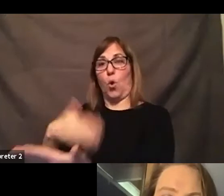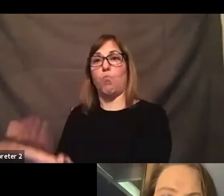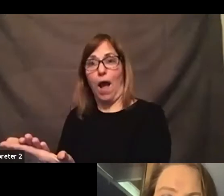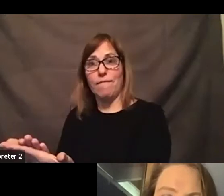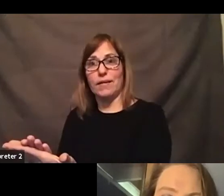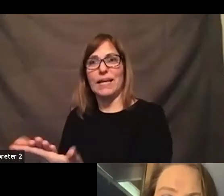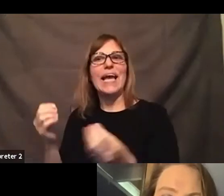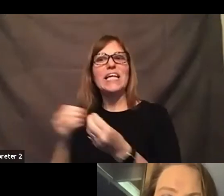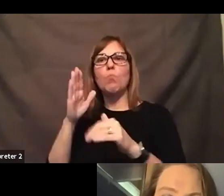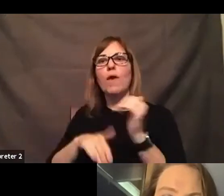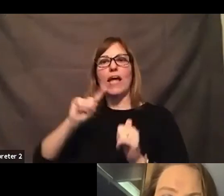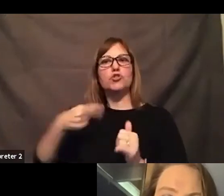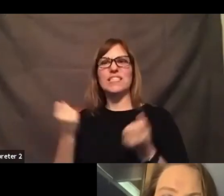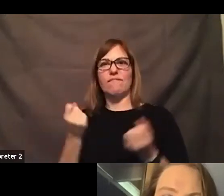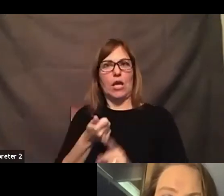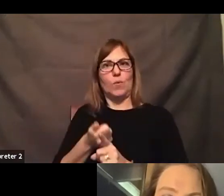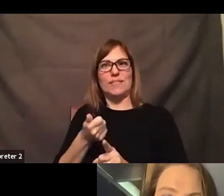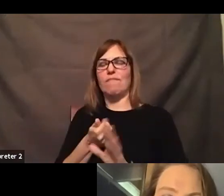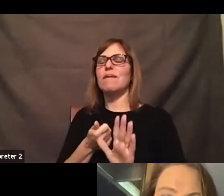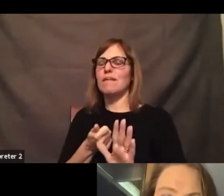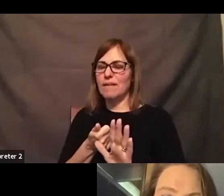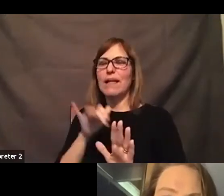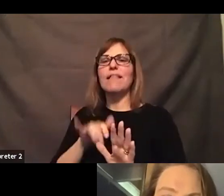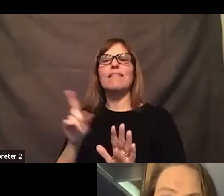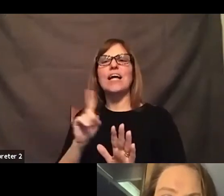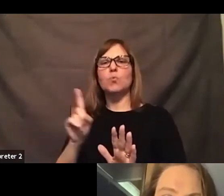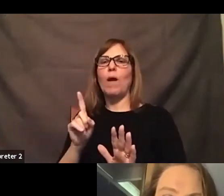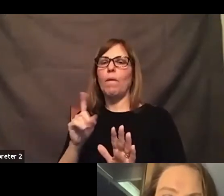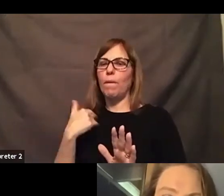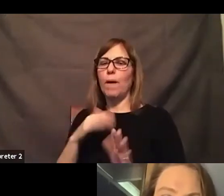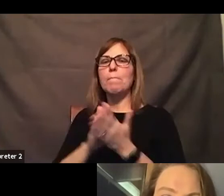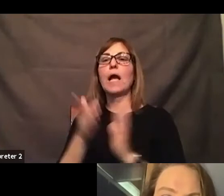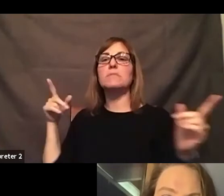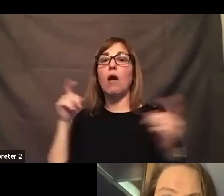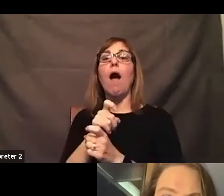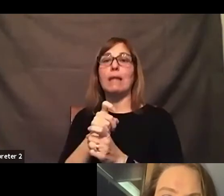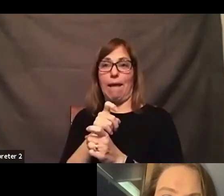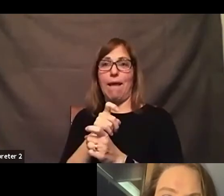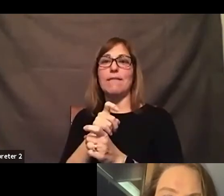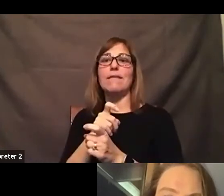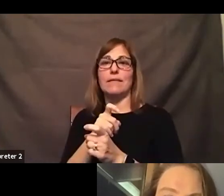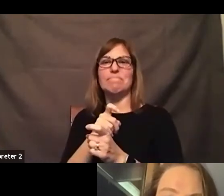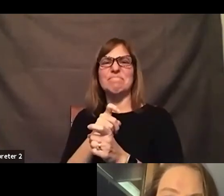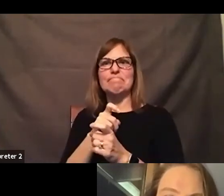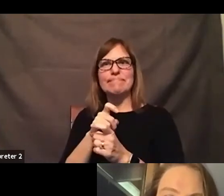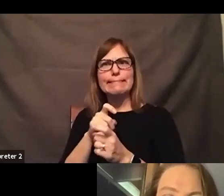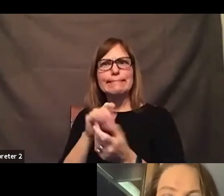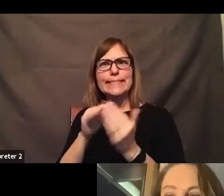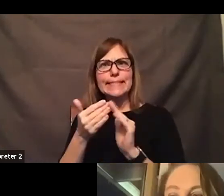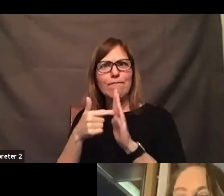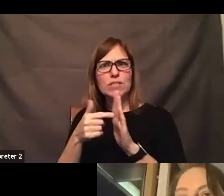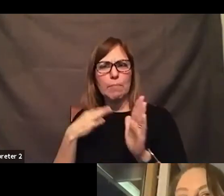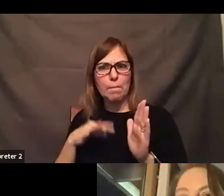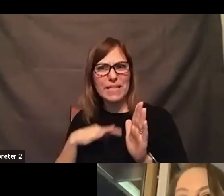vehicle that you ride in. And this is where things get really complicated when you start talking about a city like Pittsburgh with all